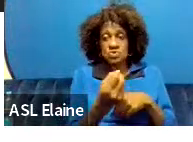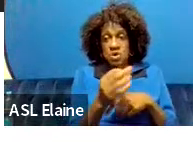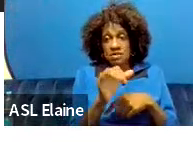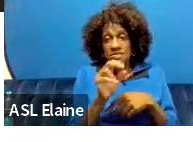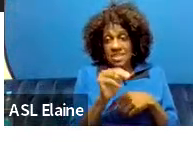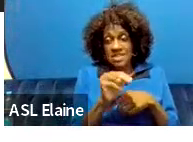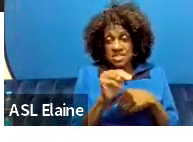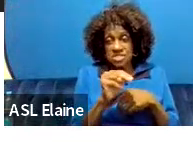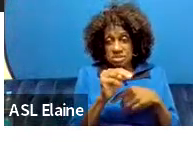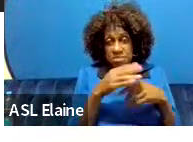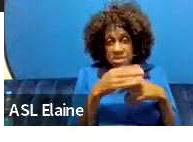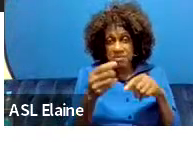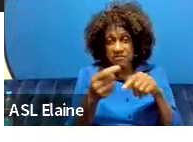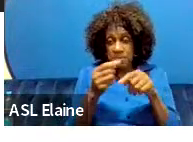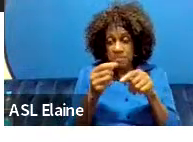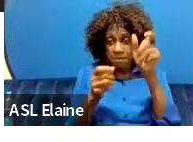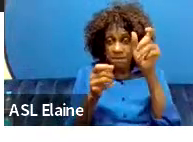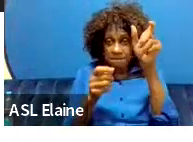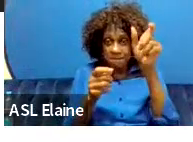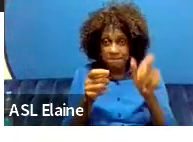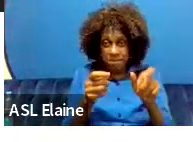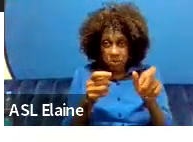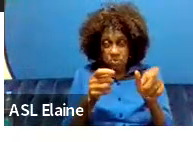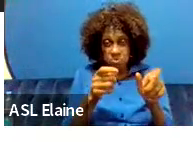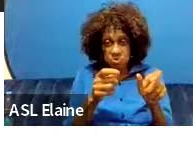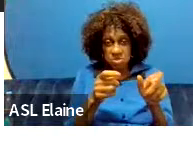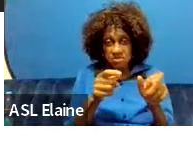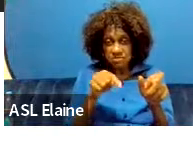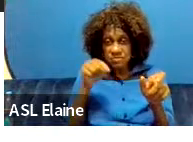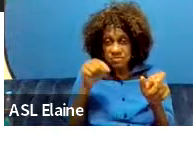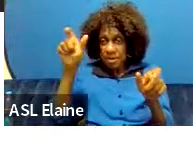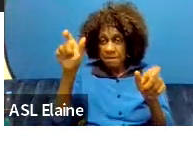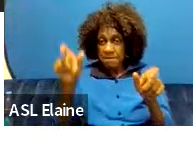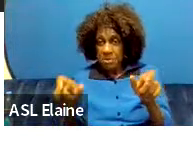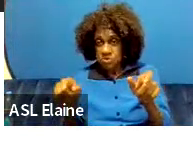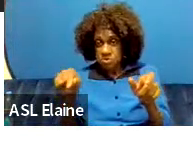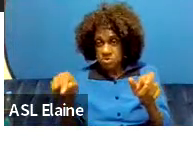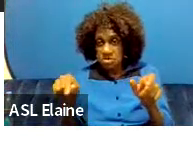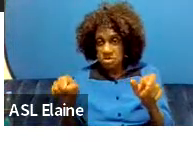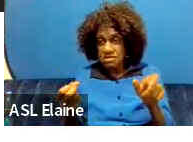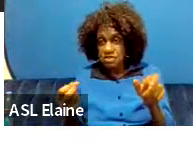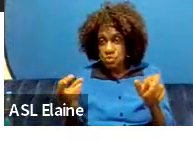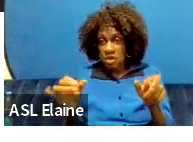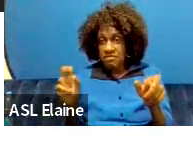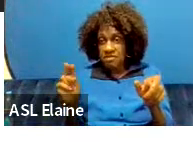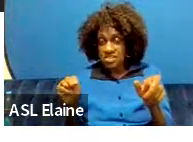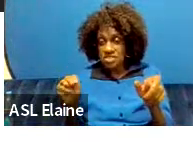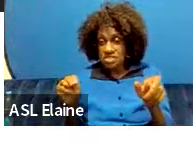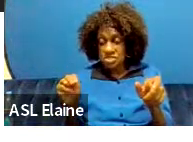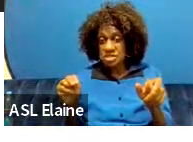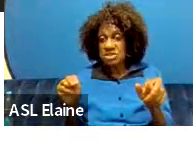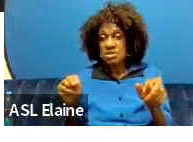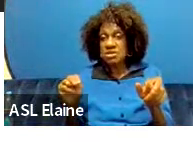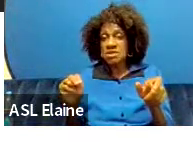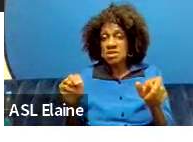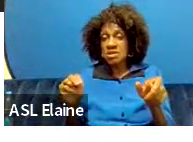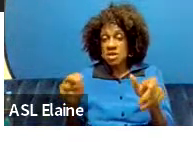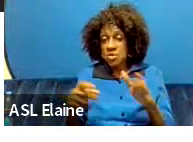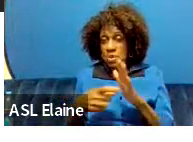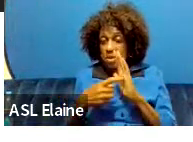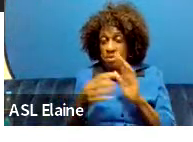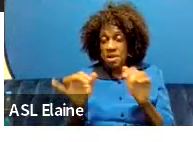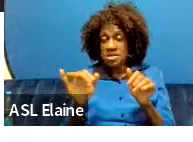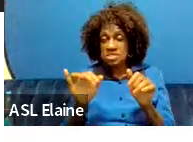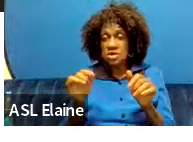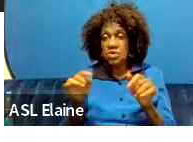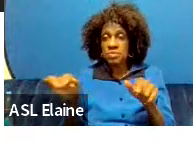projection from the post to either side, but that 12-inch maximum requirement also applies to the